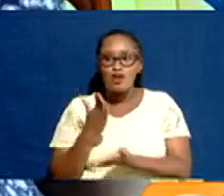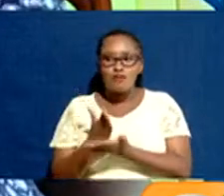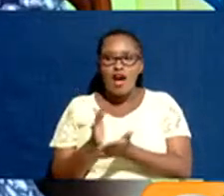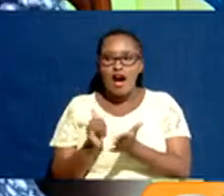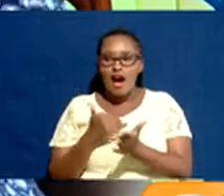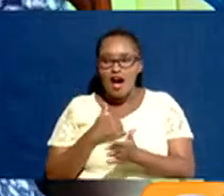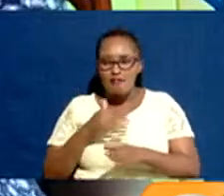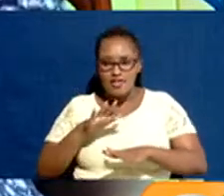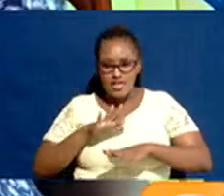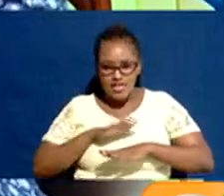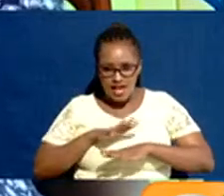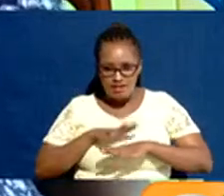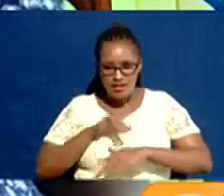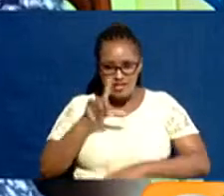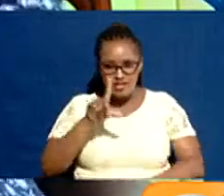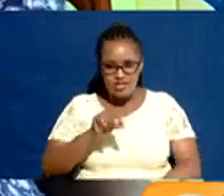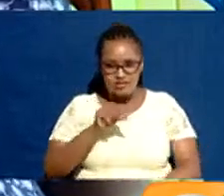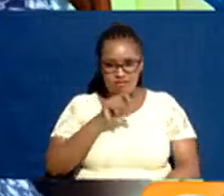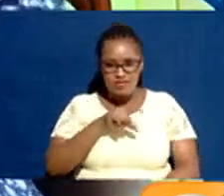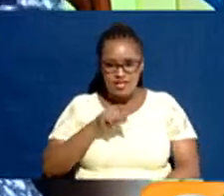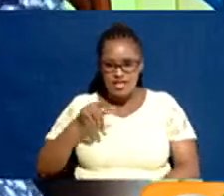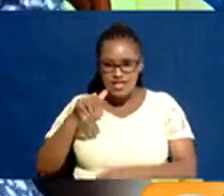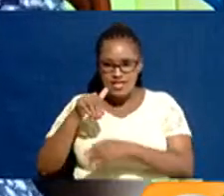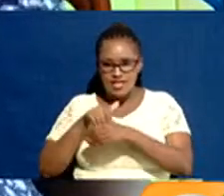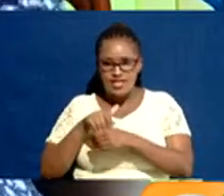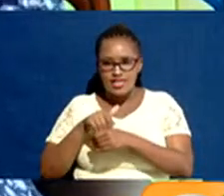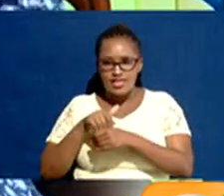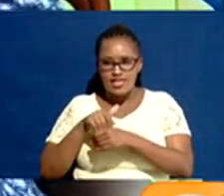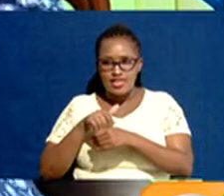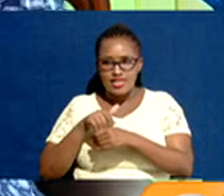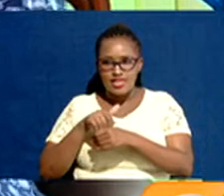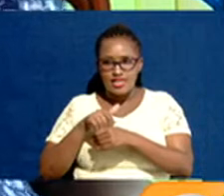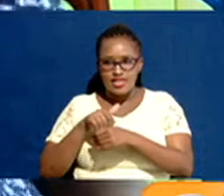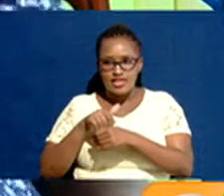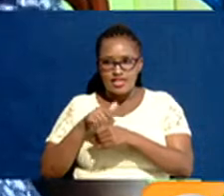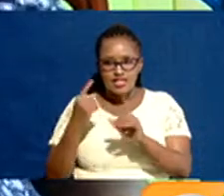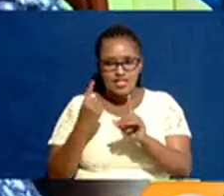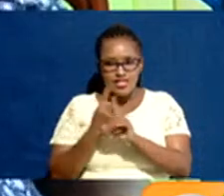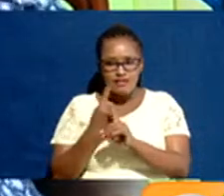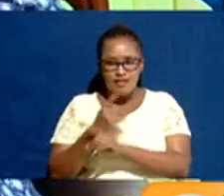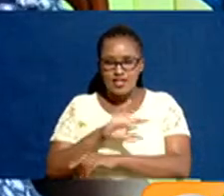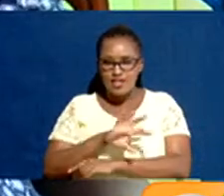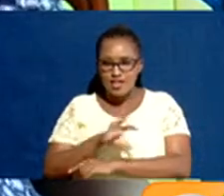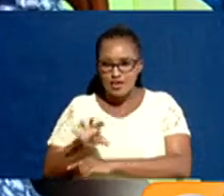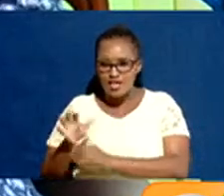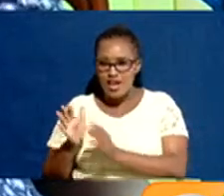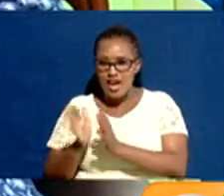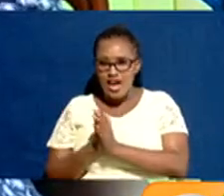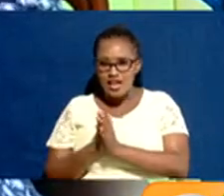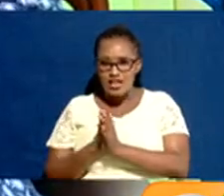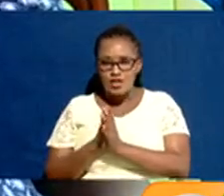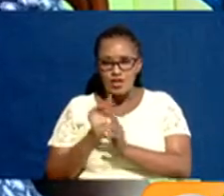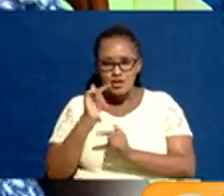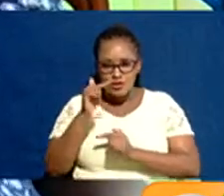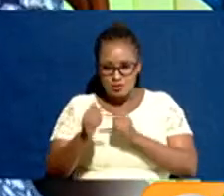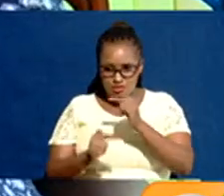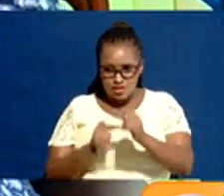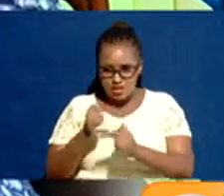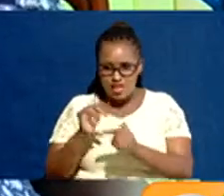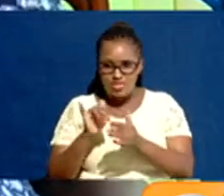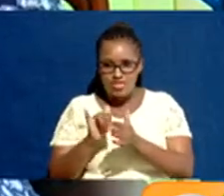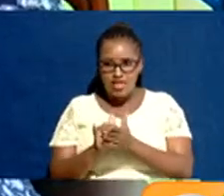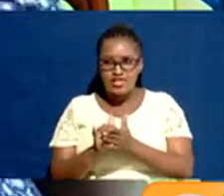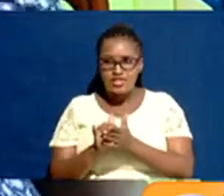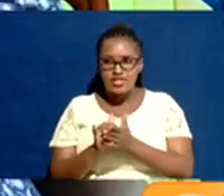sufficient stocks of fertilizer across those counties, and progressively, this is a